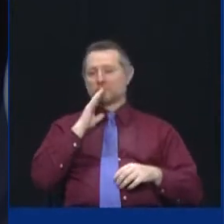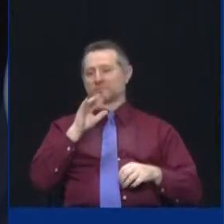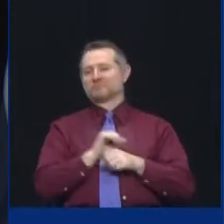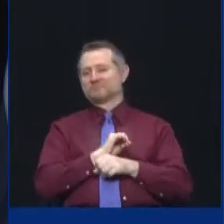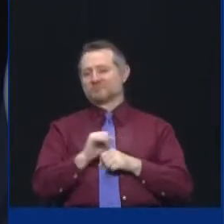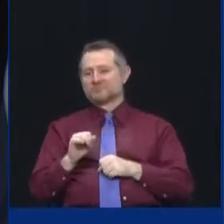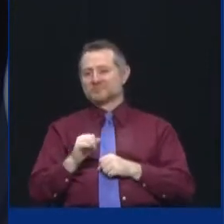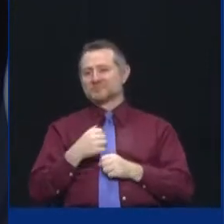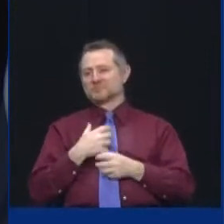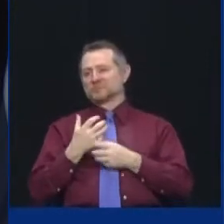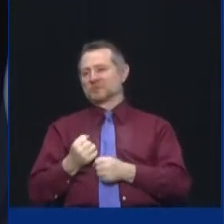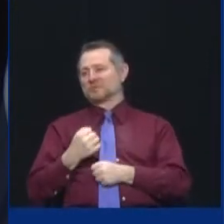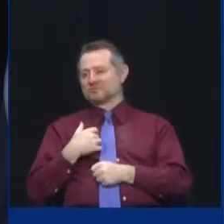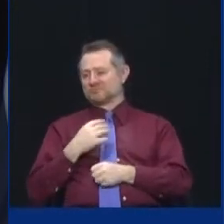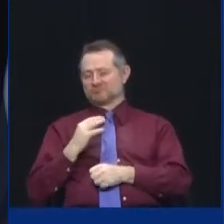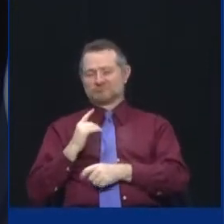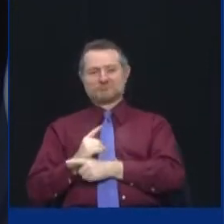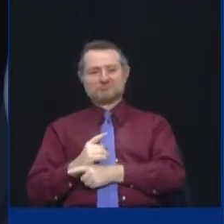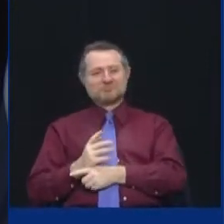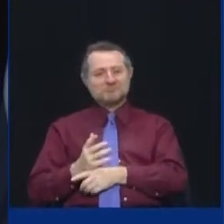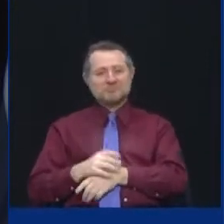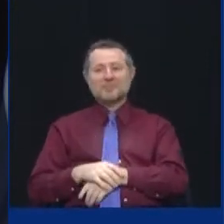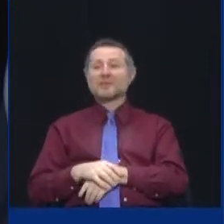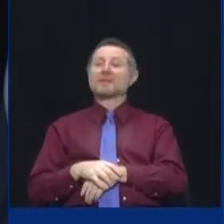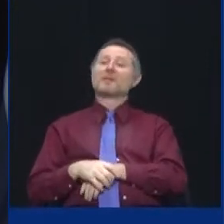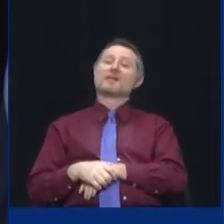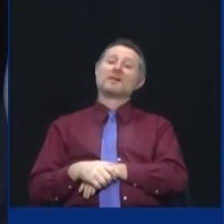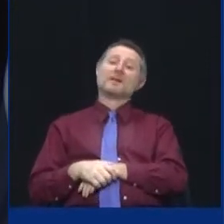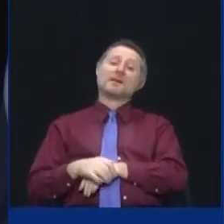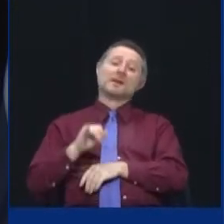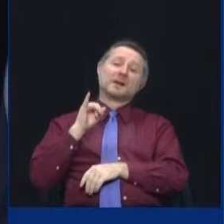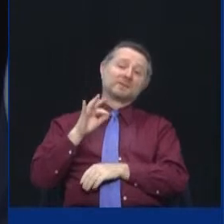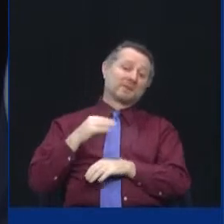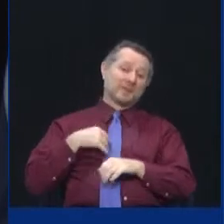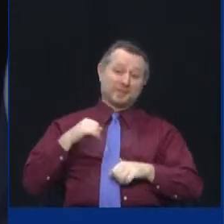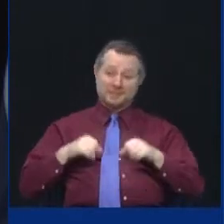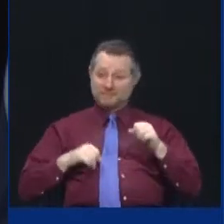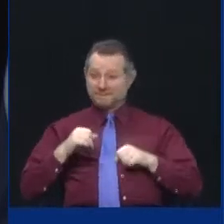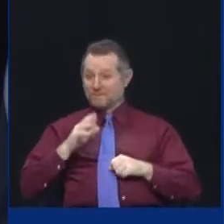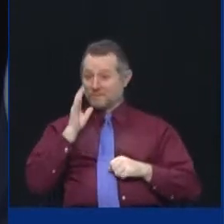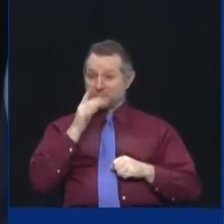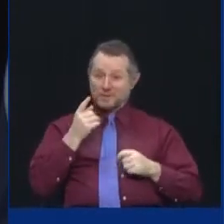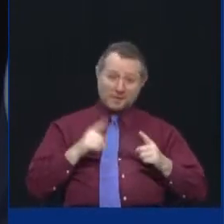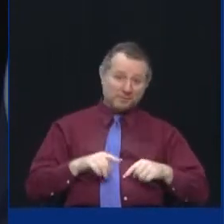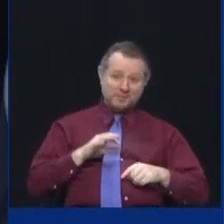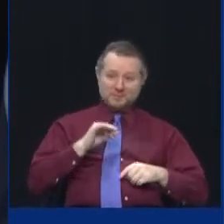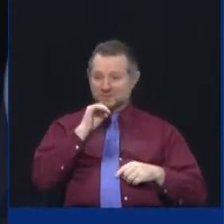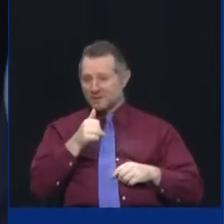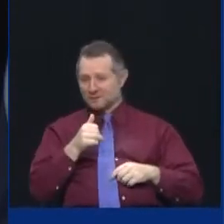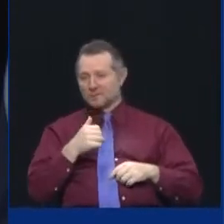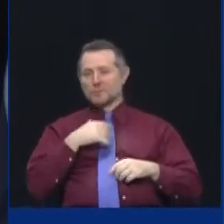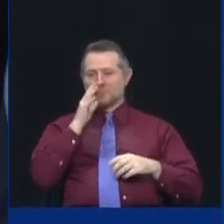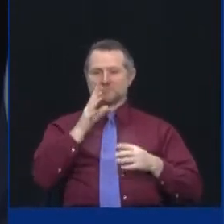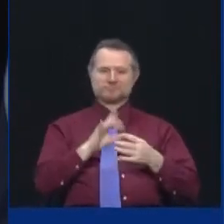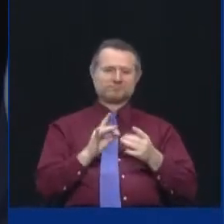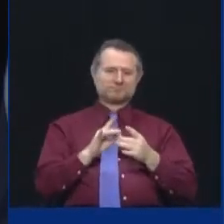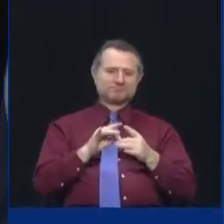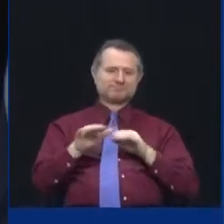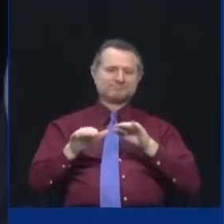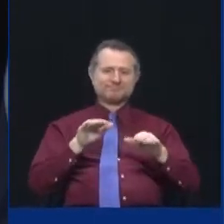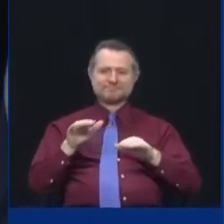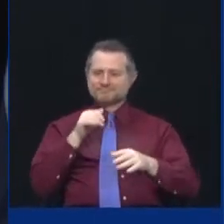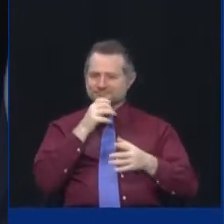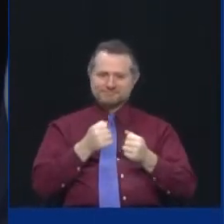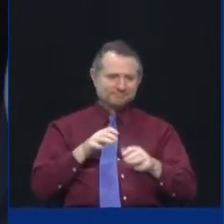And if I'm not sure it's going to happen, I tell you I'm not sure it's going to happen. That's how